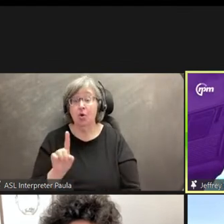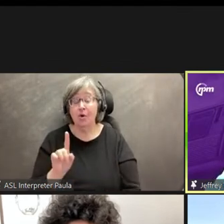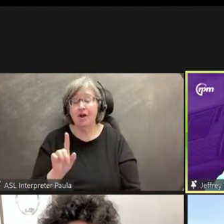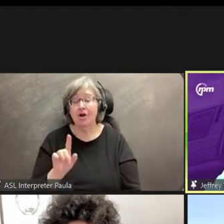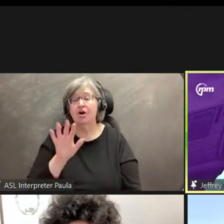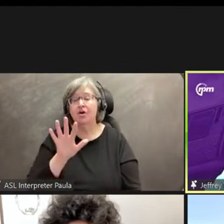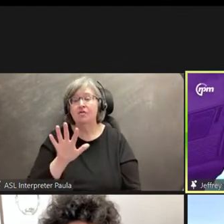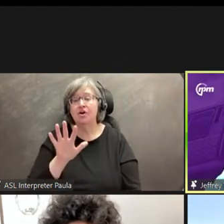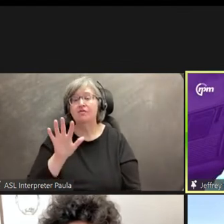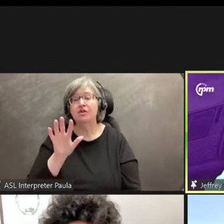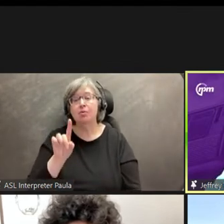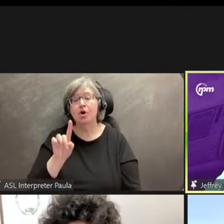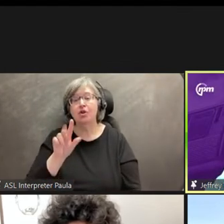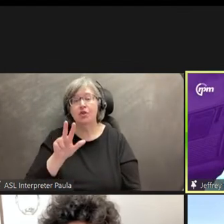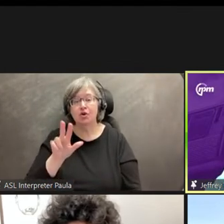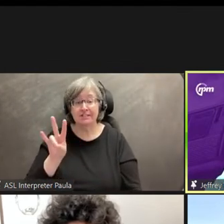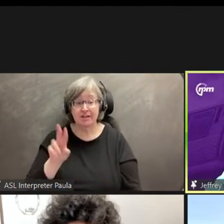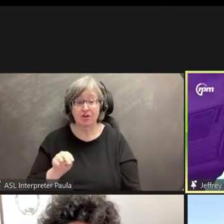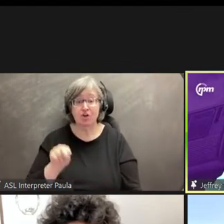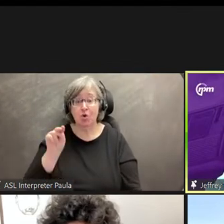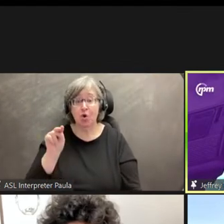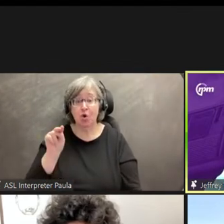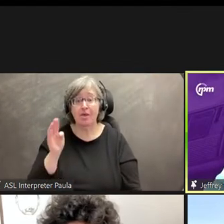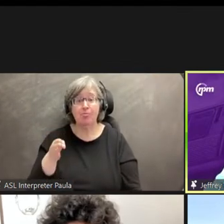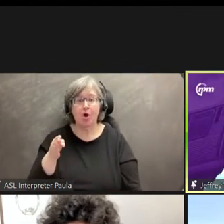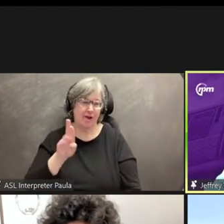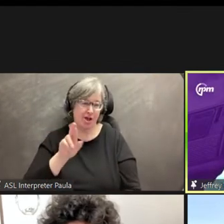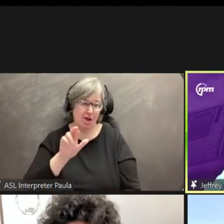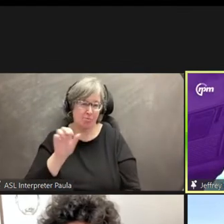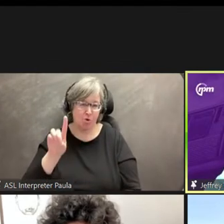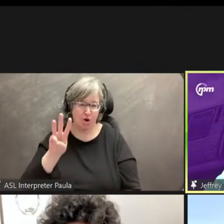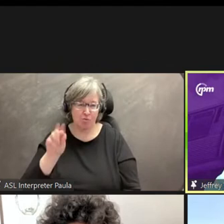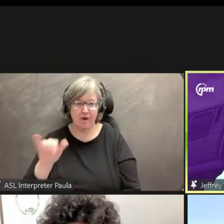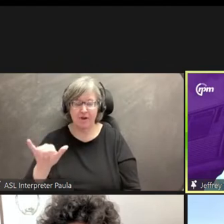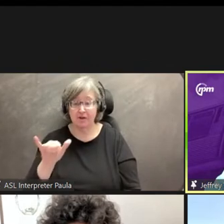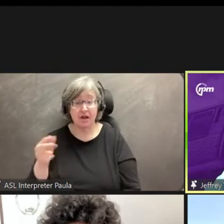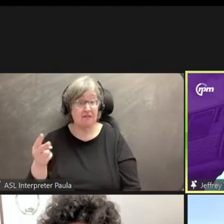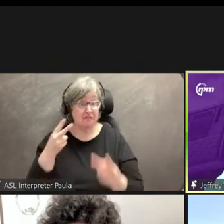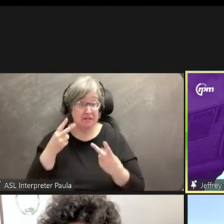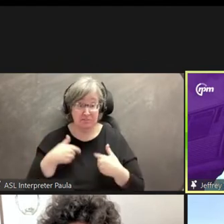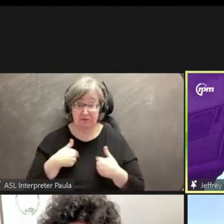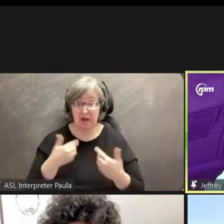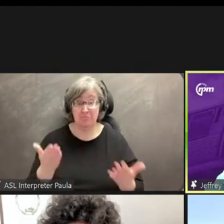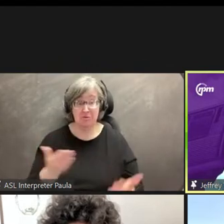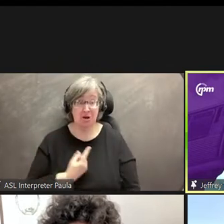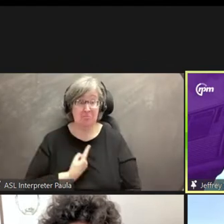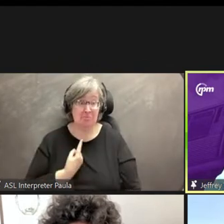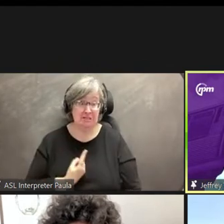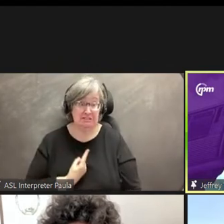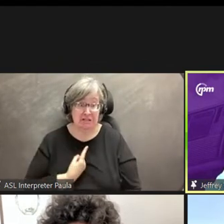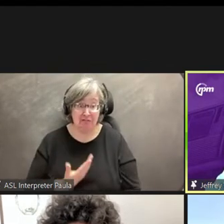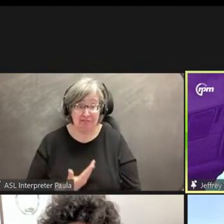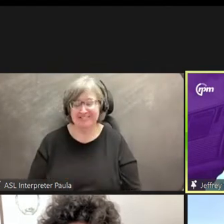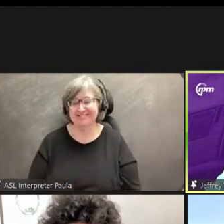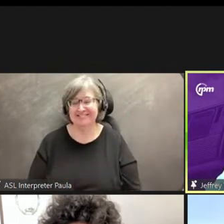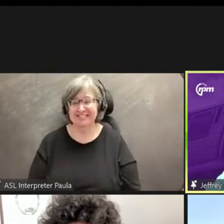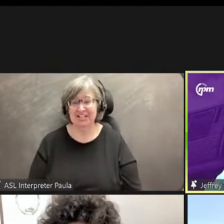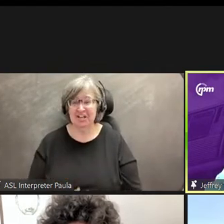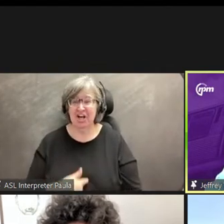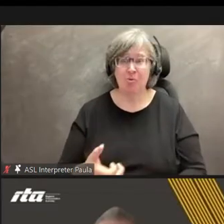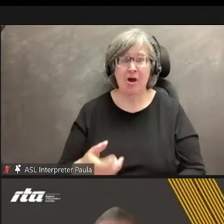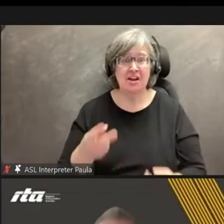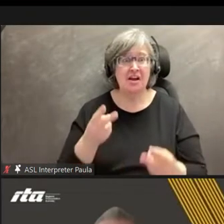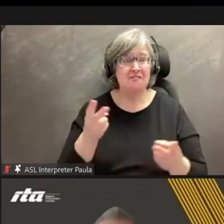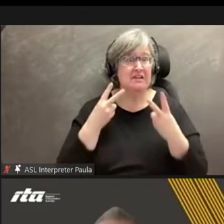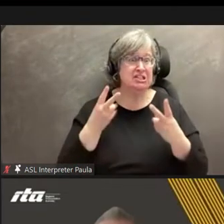5137 North Broadway. And I encourage everybody to come visit me because I am here by myself. And I would love